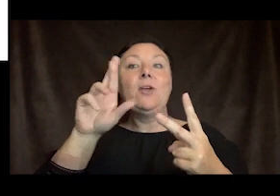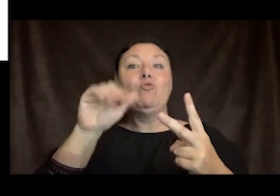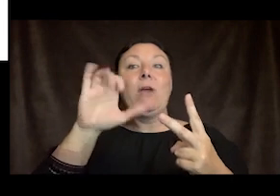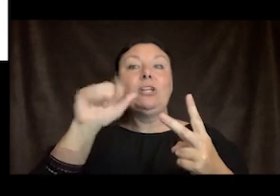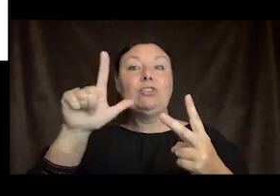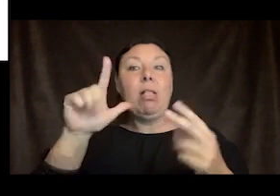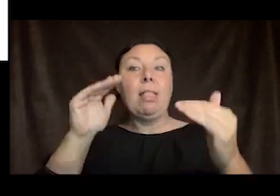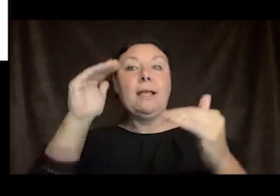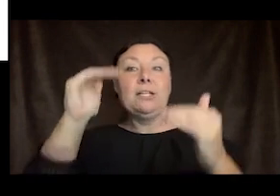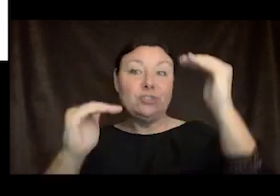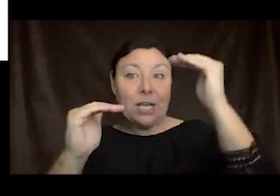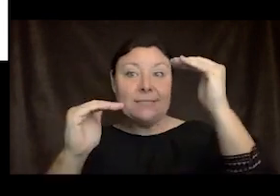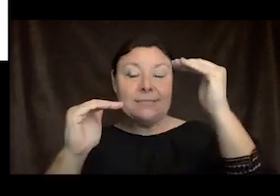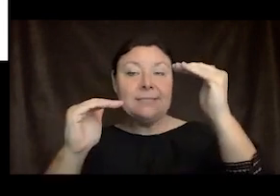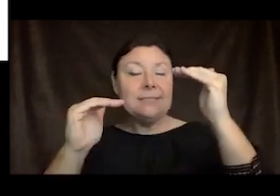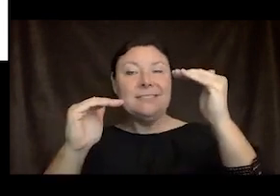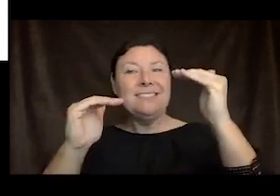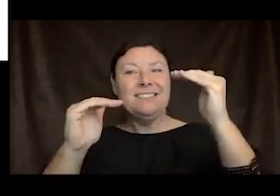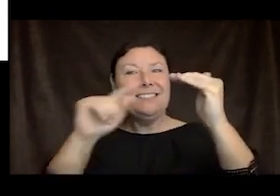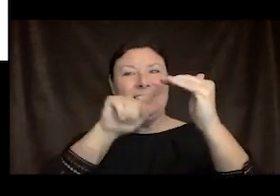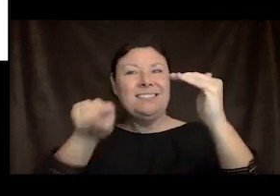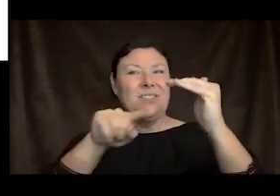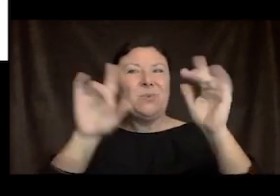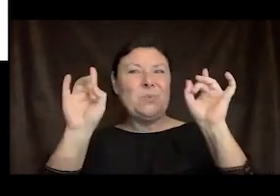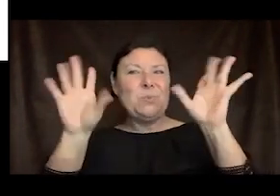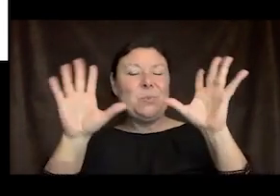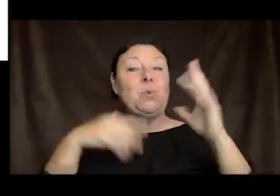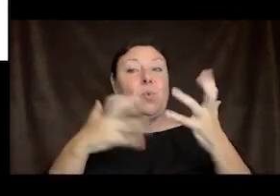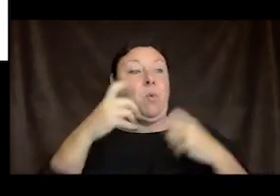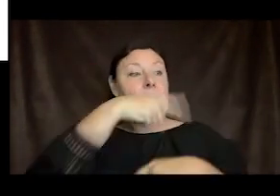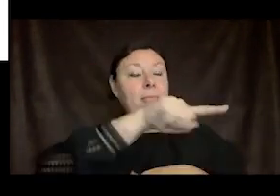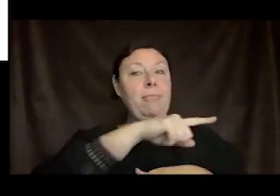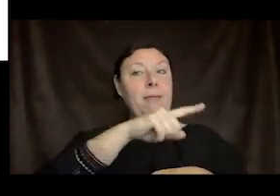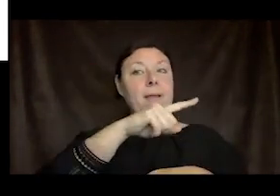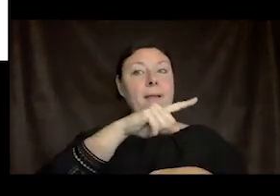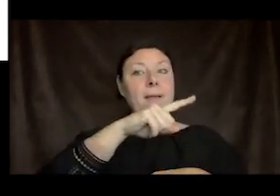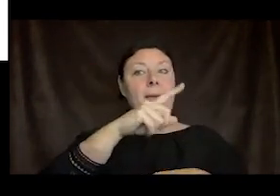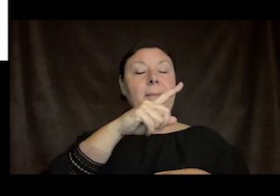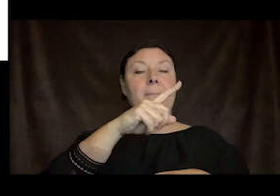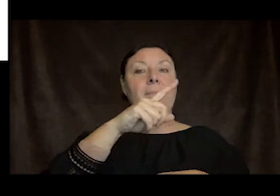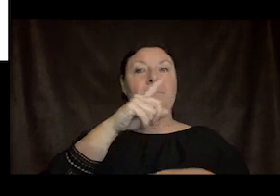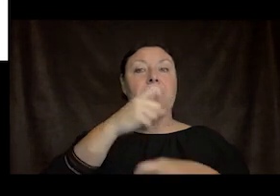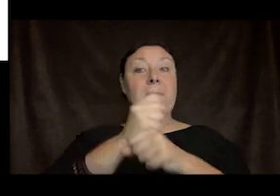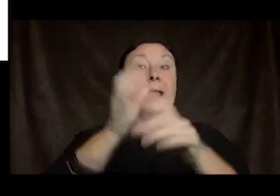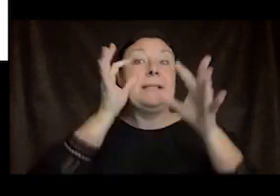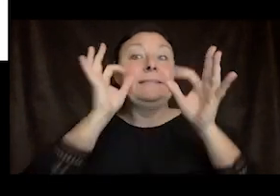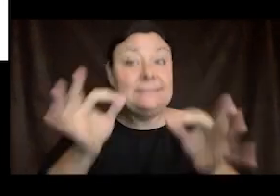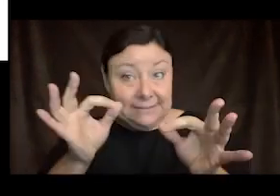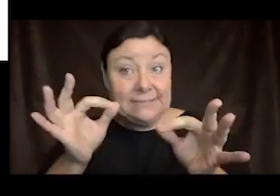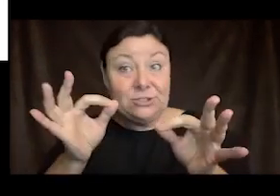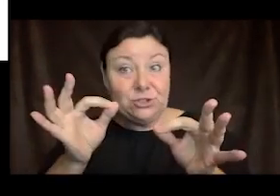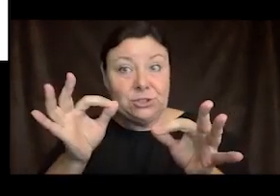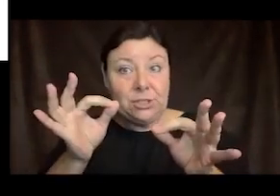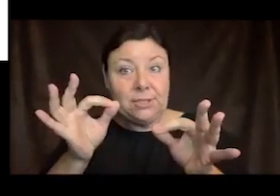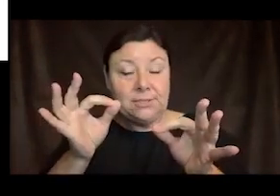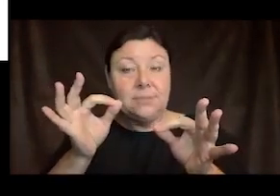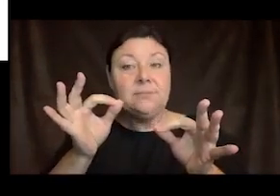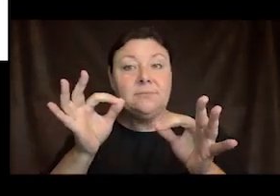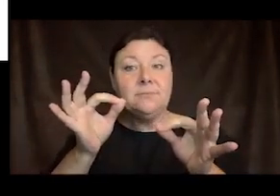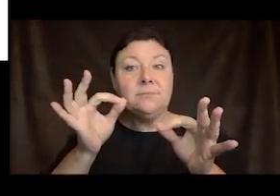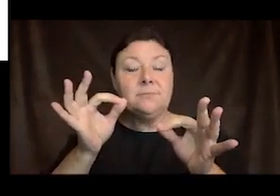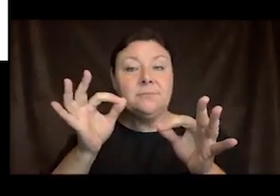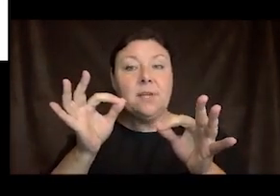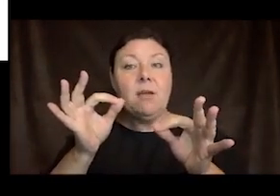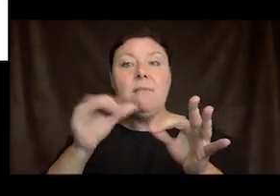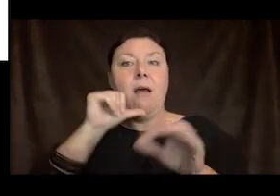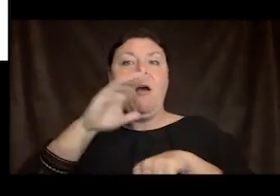We want them to be able to be facilitated to making decisions that are not just reactionary or full